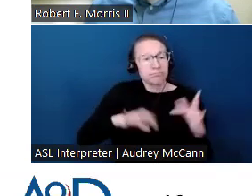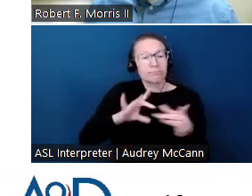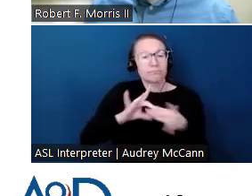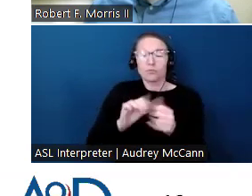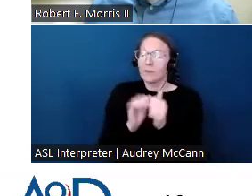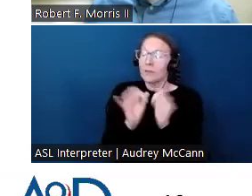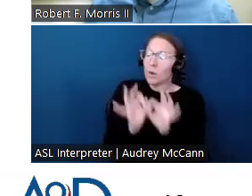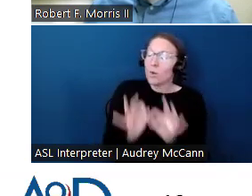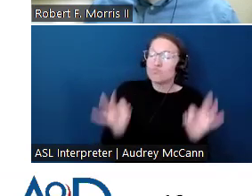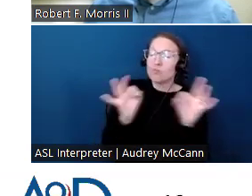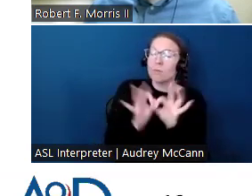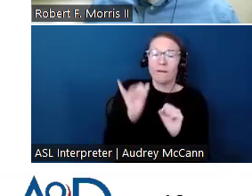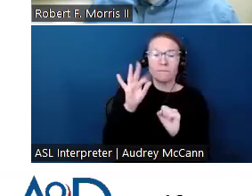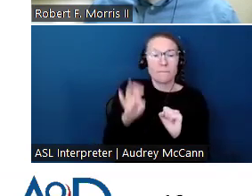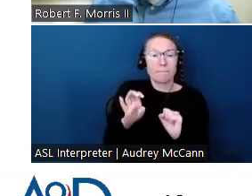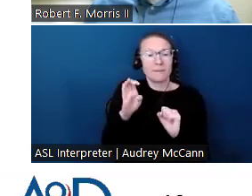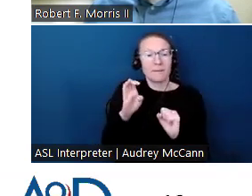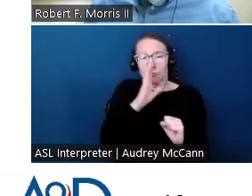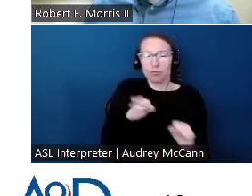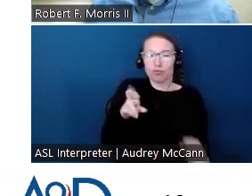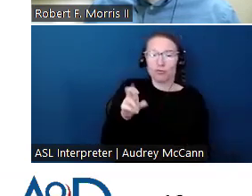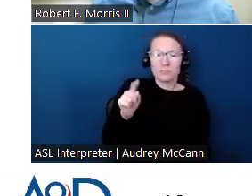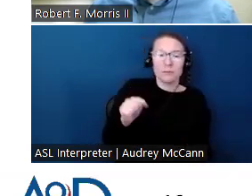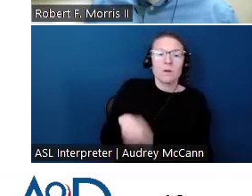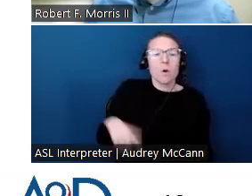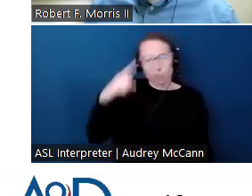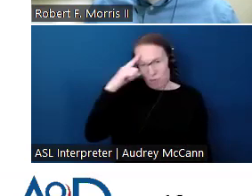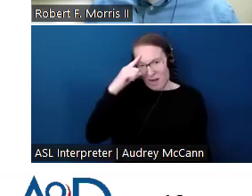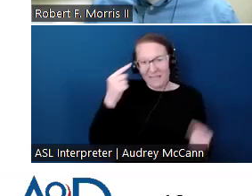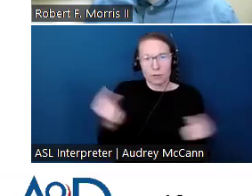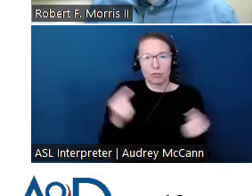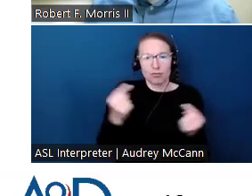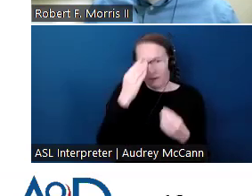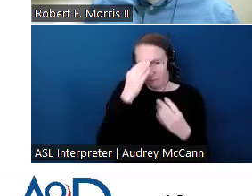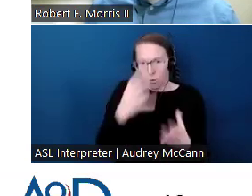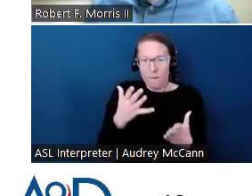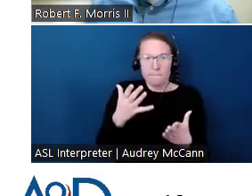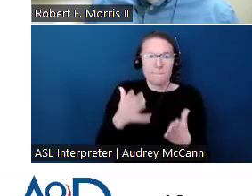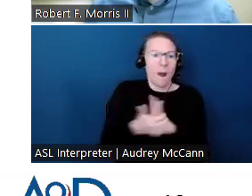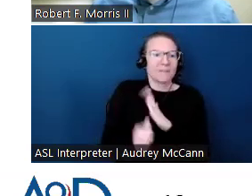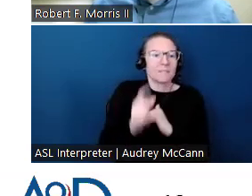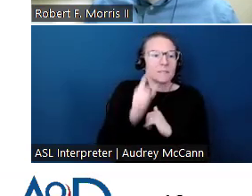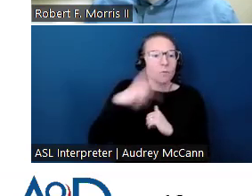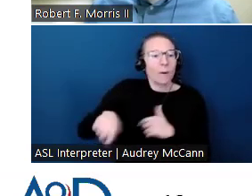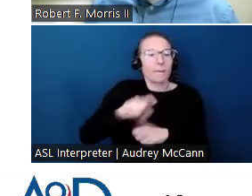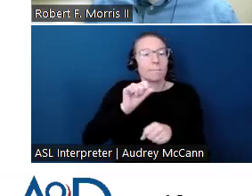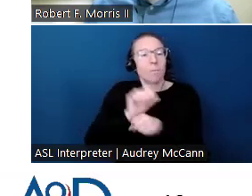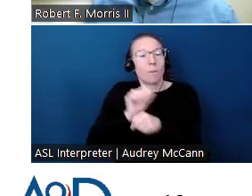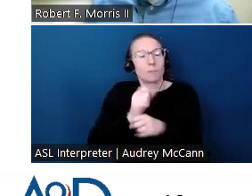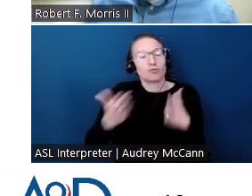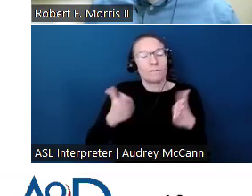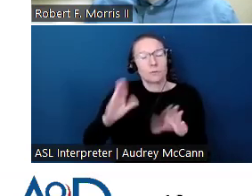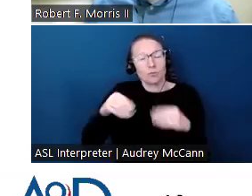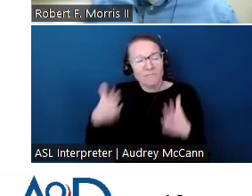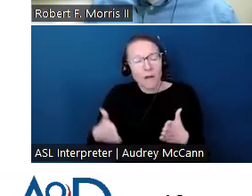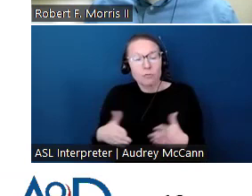the importance of being earnest, brain injury informed competencies for employment service providers. So that's a